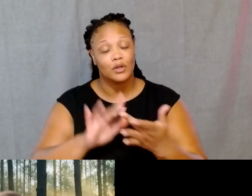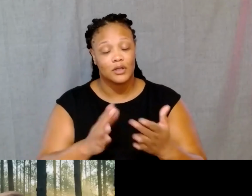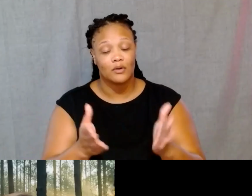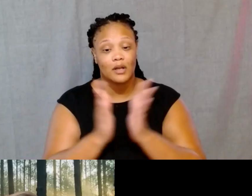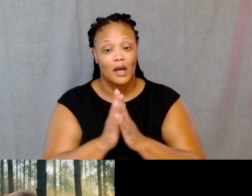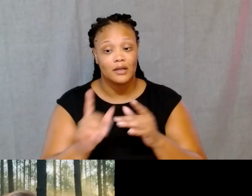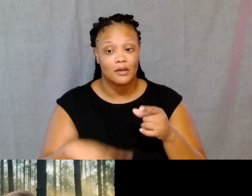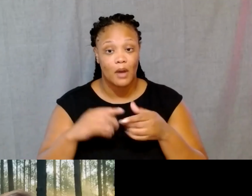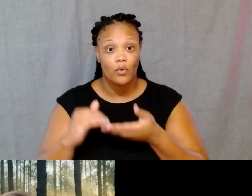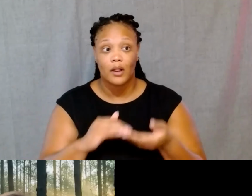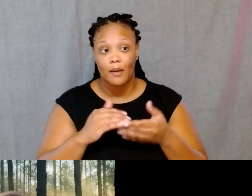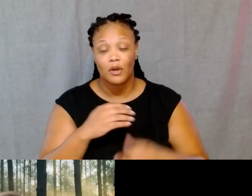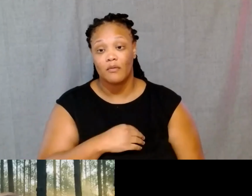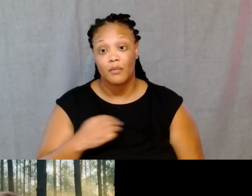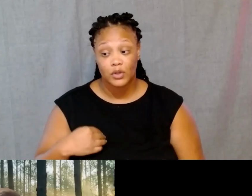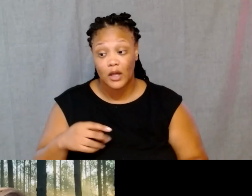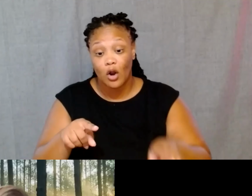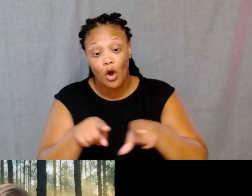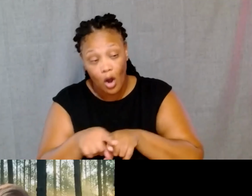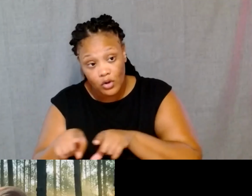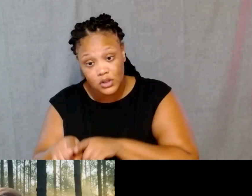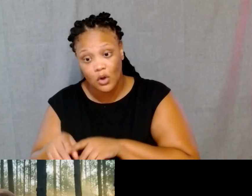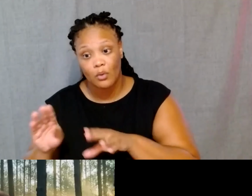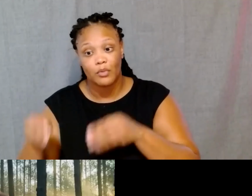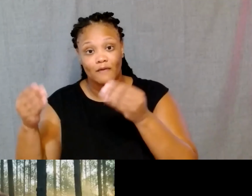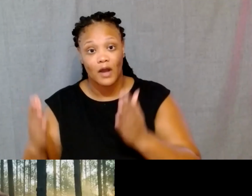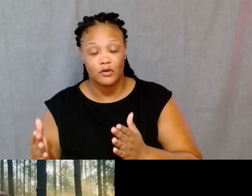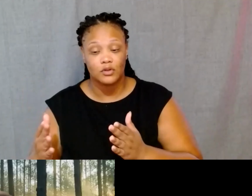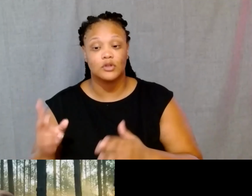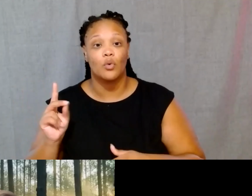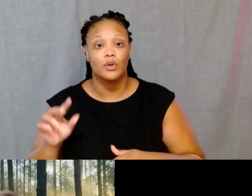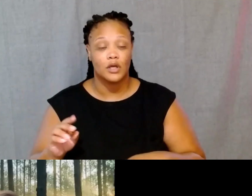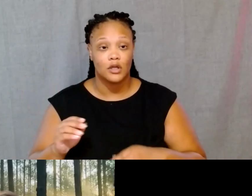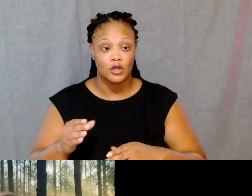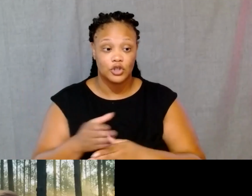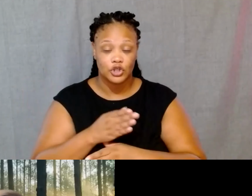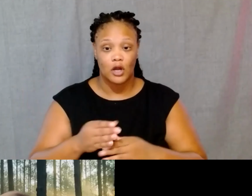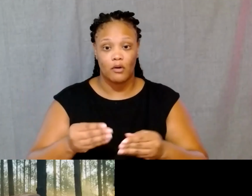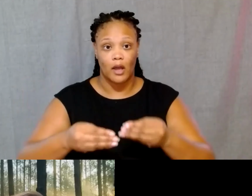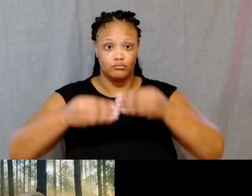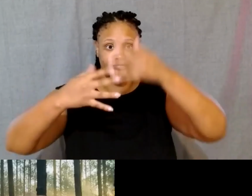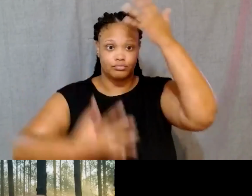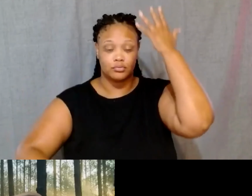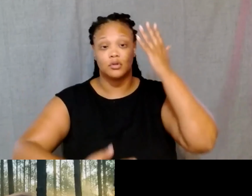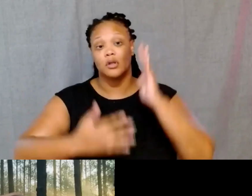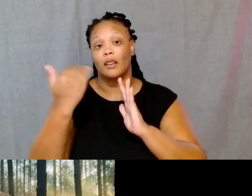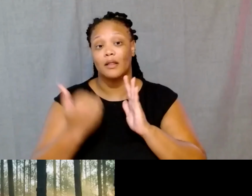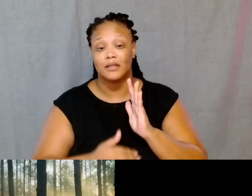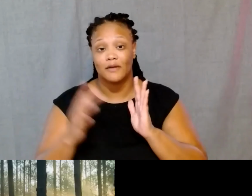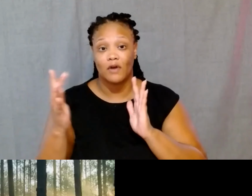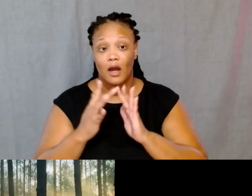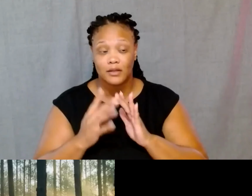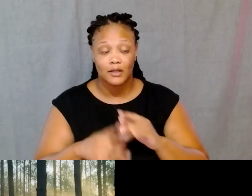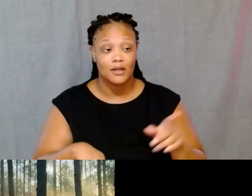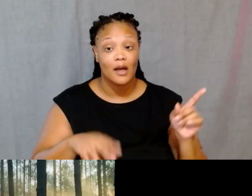who are also providers. And we did share a pretty extensive list of contacts with them. Debbie, you were on it. Leading